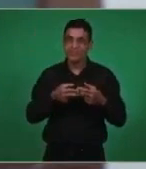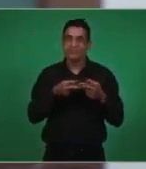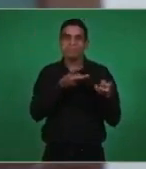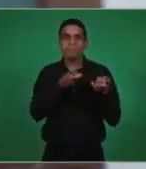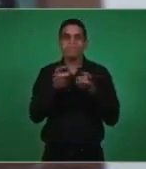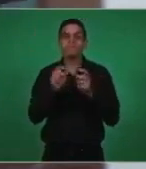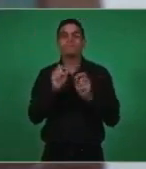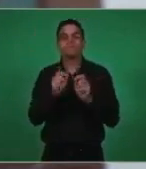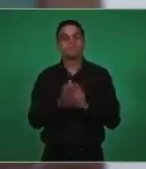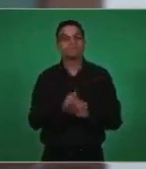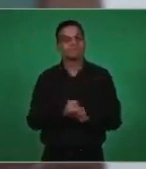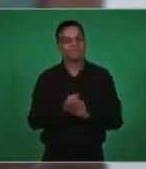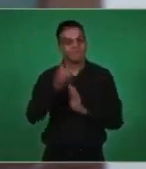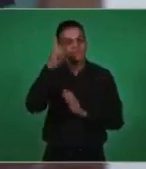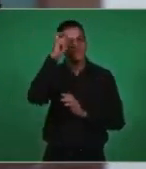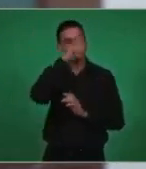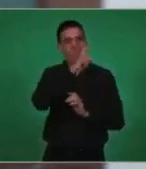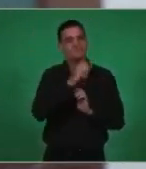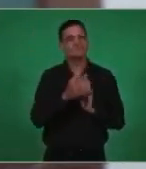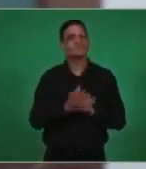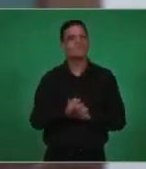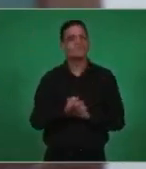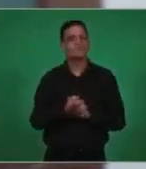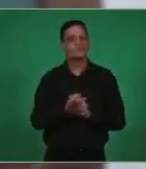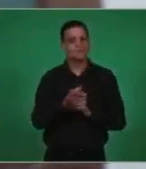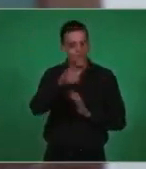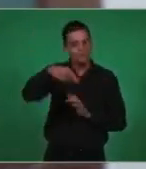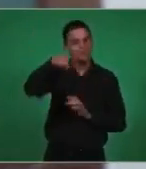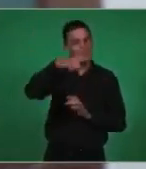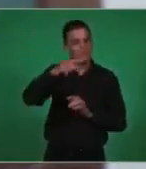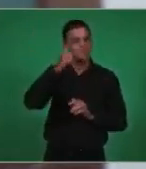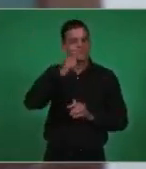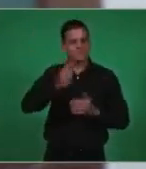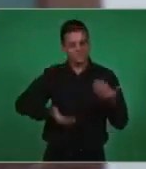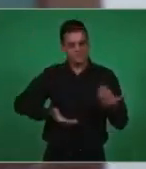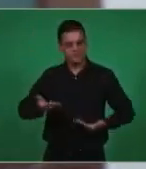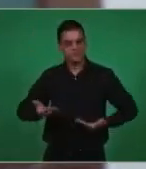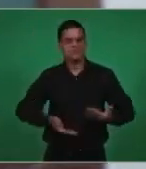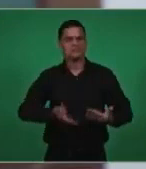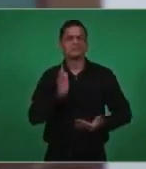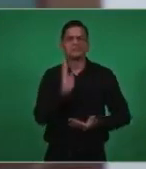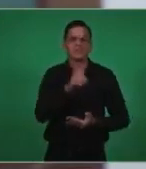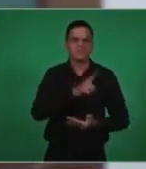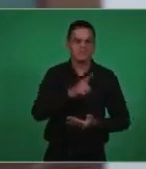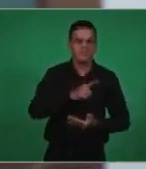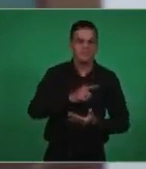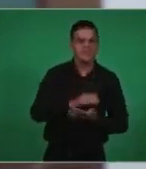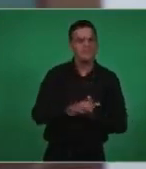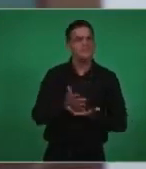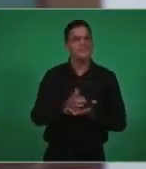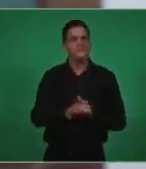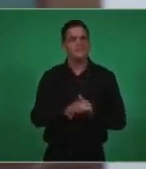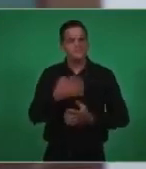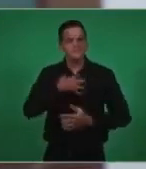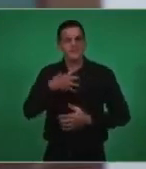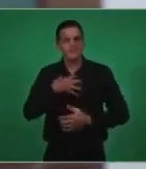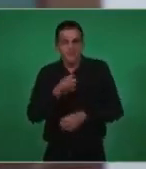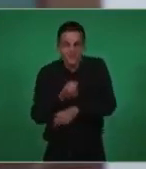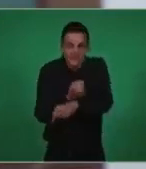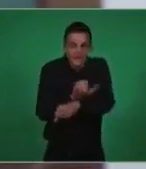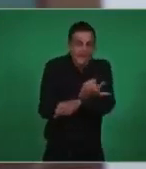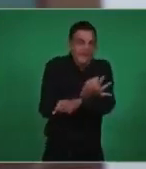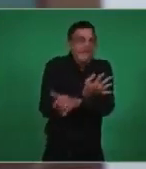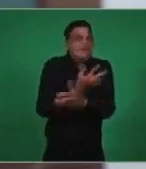that is difficult, here the sisters, they have a feeling that comes to the surface more easily.